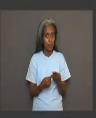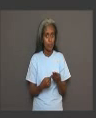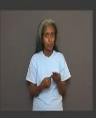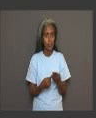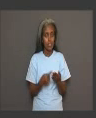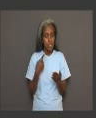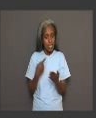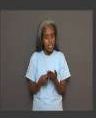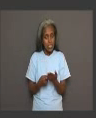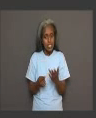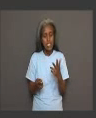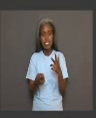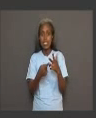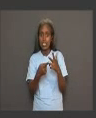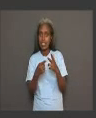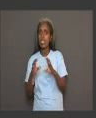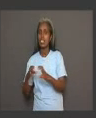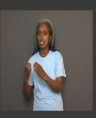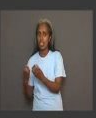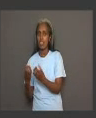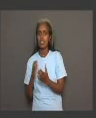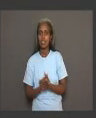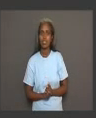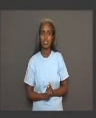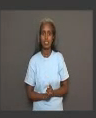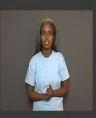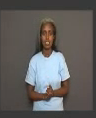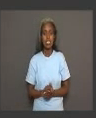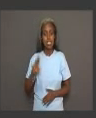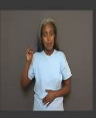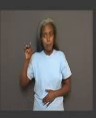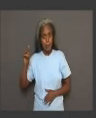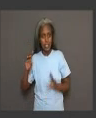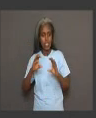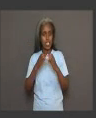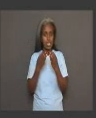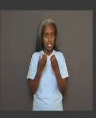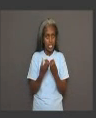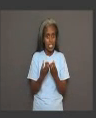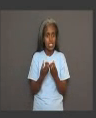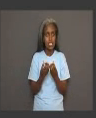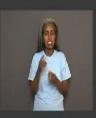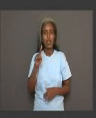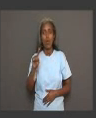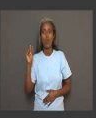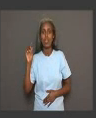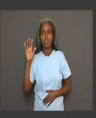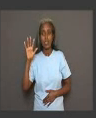Therefore, it is in the third class. So the median class is